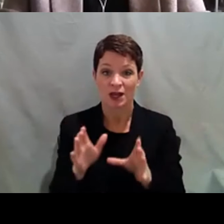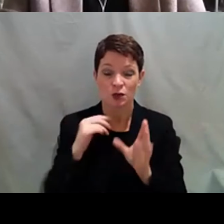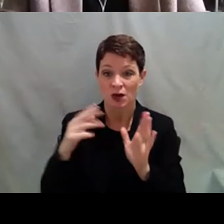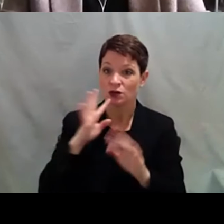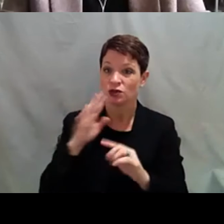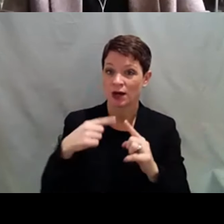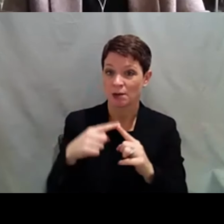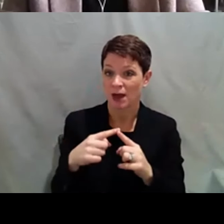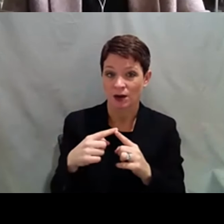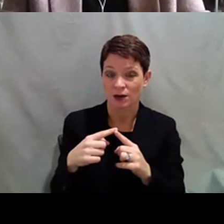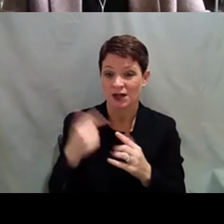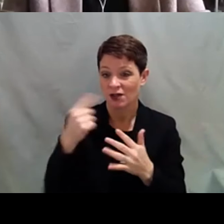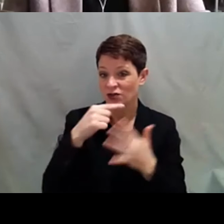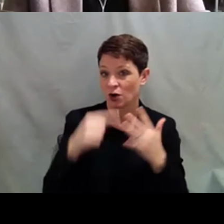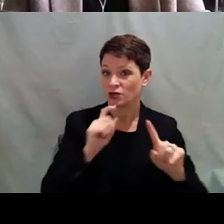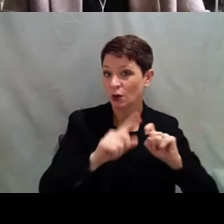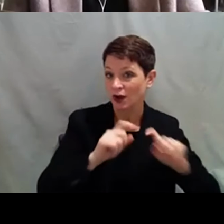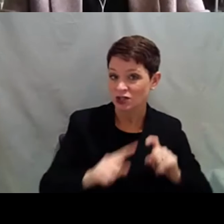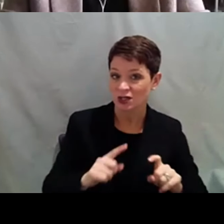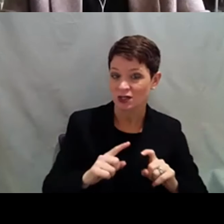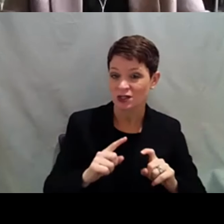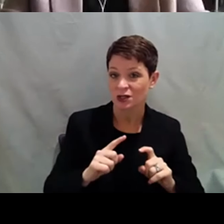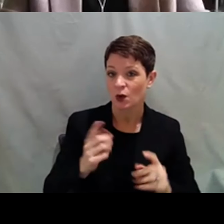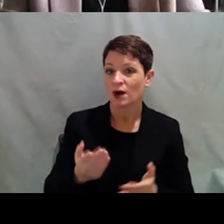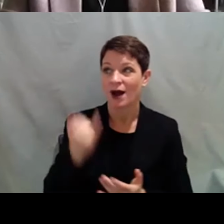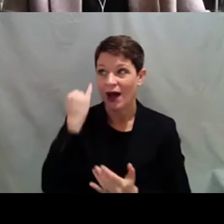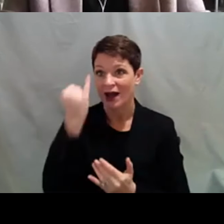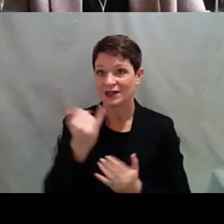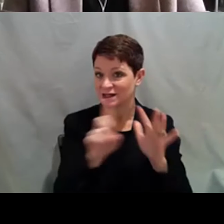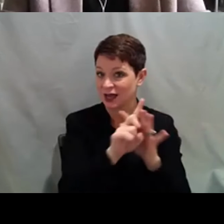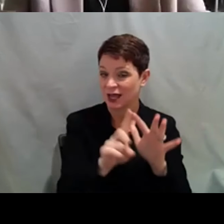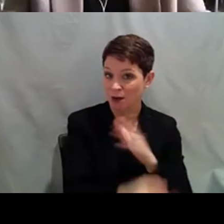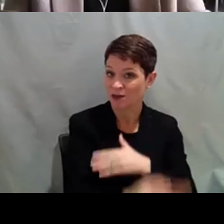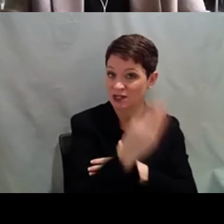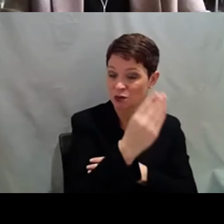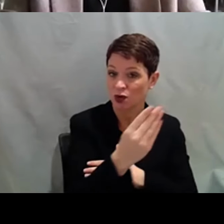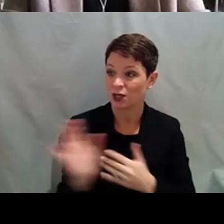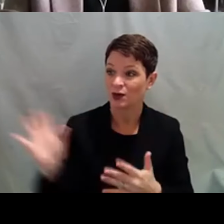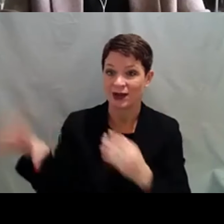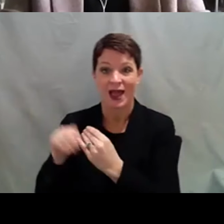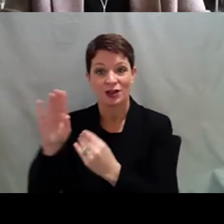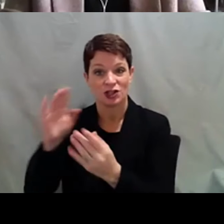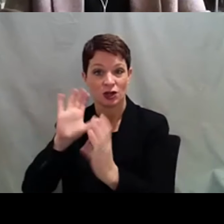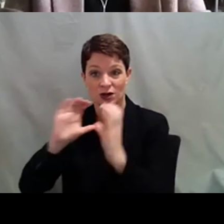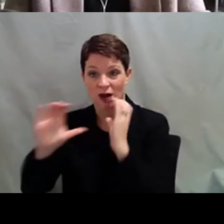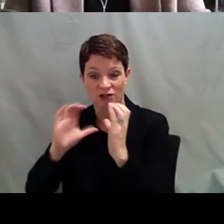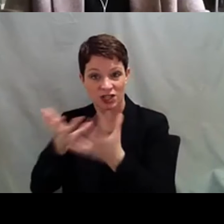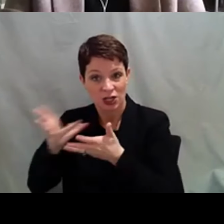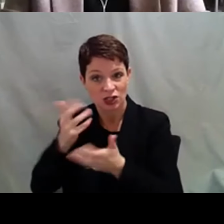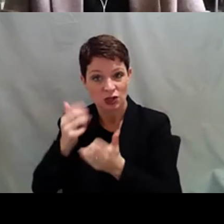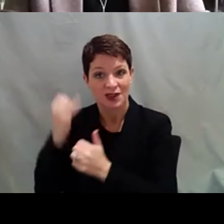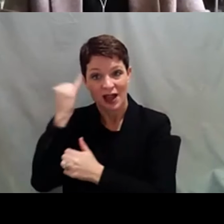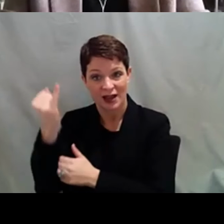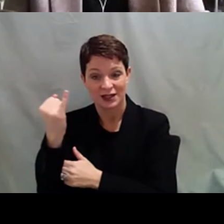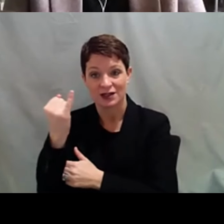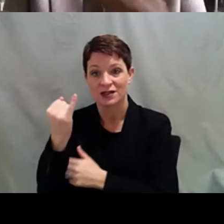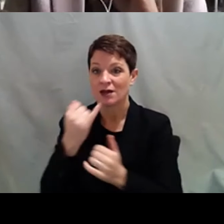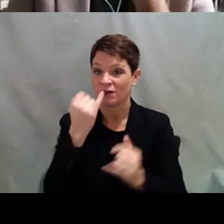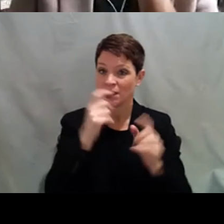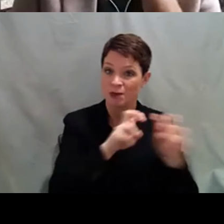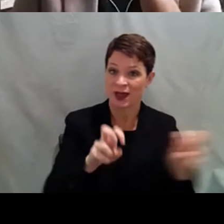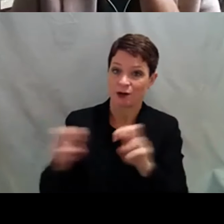reference any of those questions or bring up ideas that came up, just to have interactions between the ideas of the panels. But